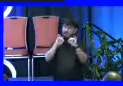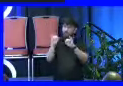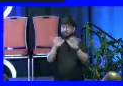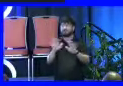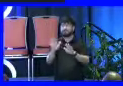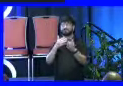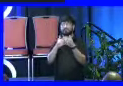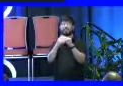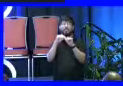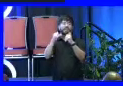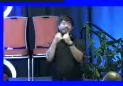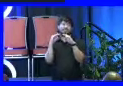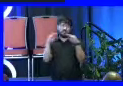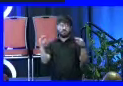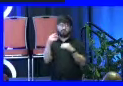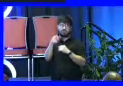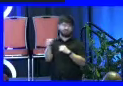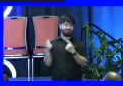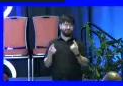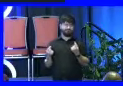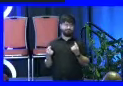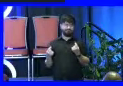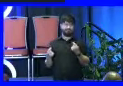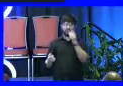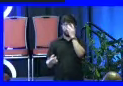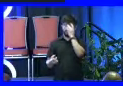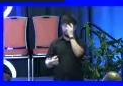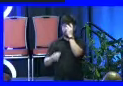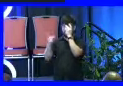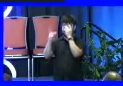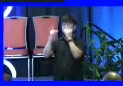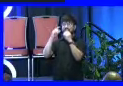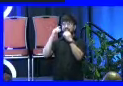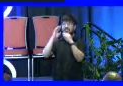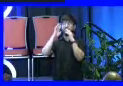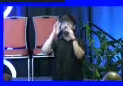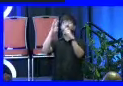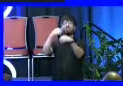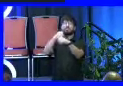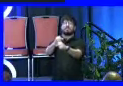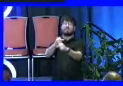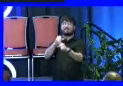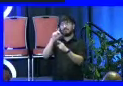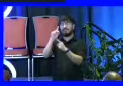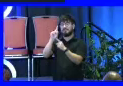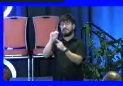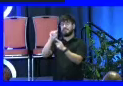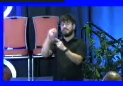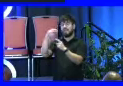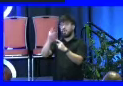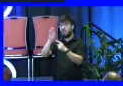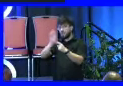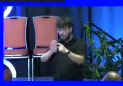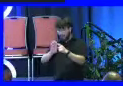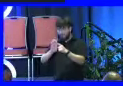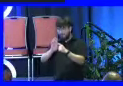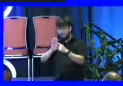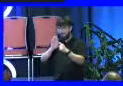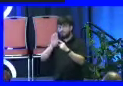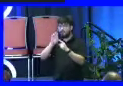agency level, what they're doing for us is they're creating a data hub. So in that data hub, my